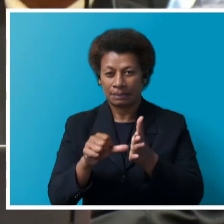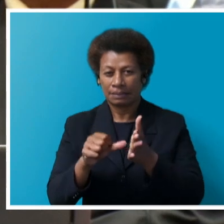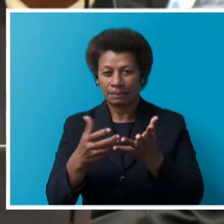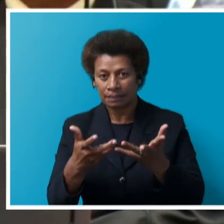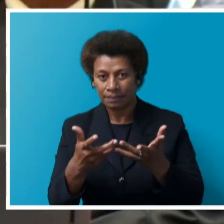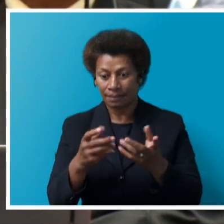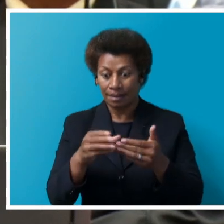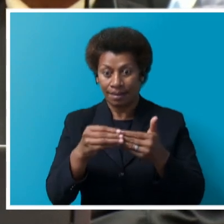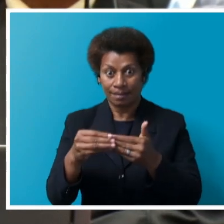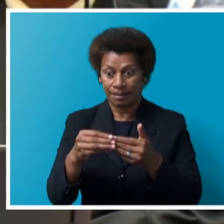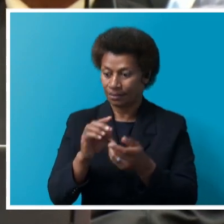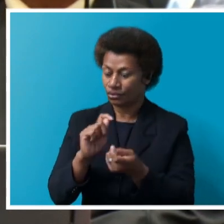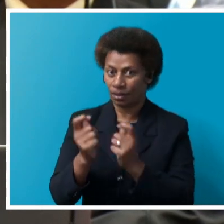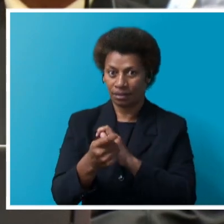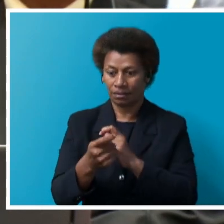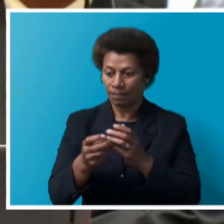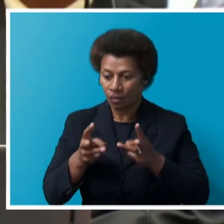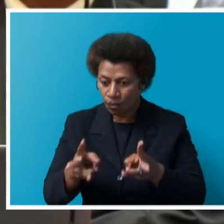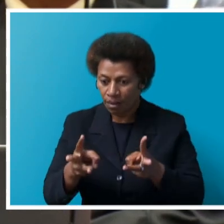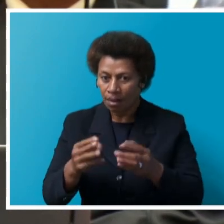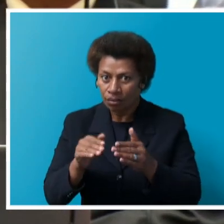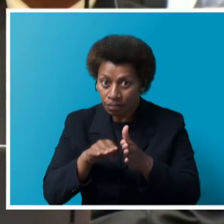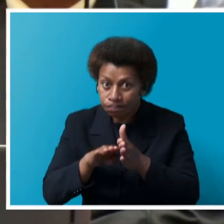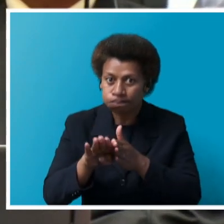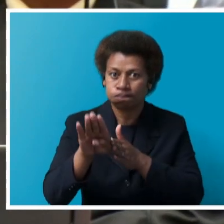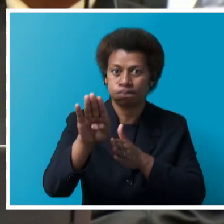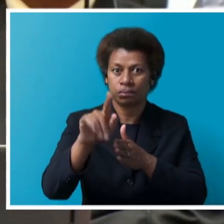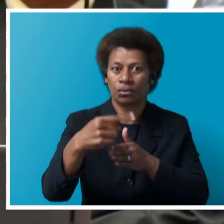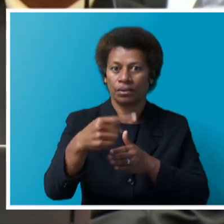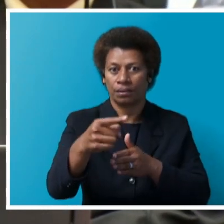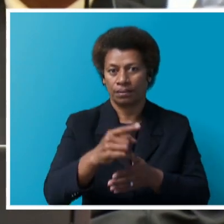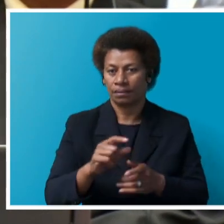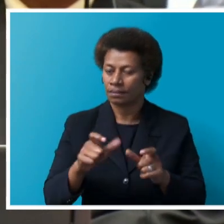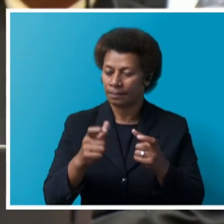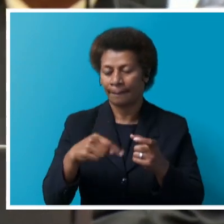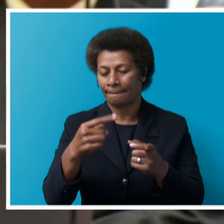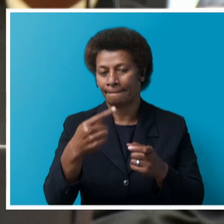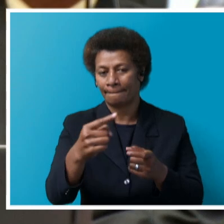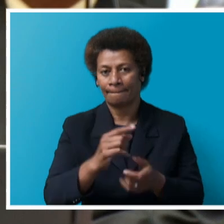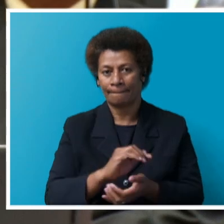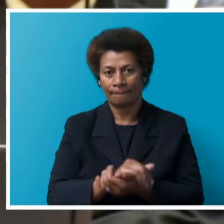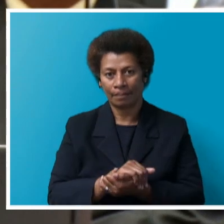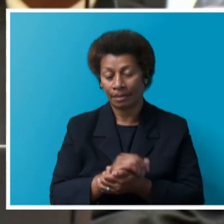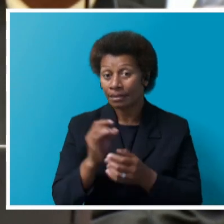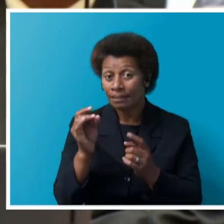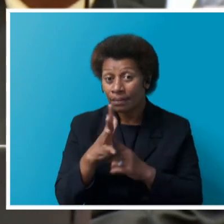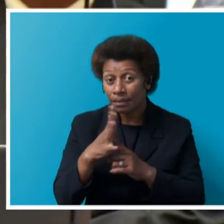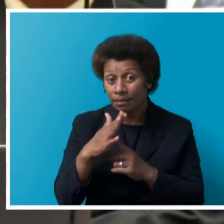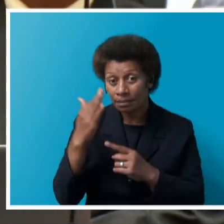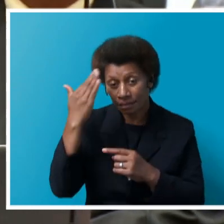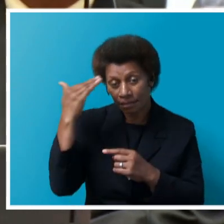our strategies, the methodologies to keep our nation afloat. His Excellency reminded us of the fundamental